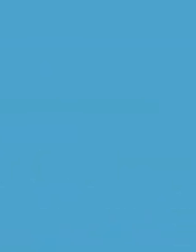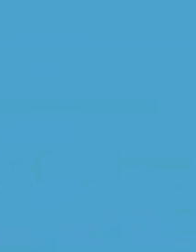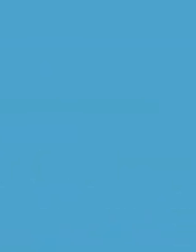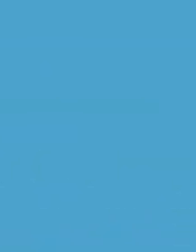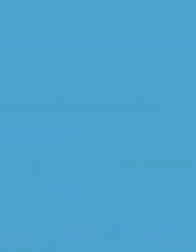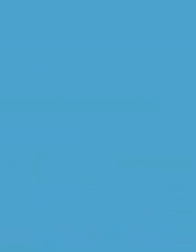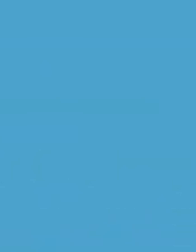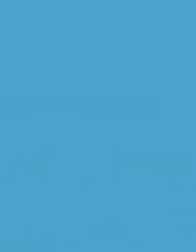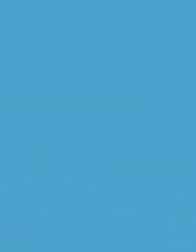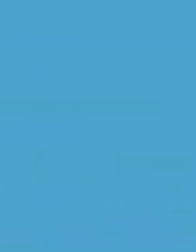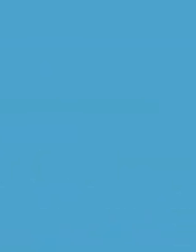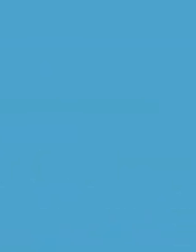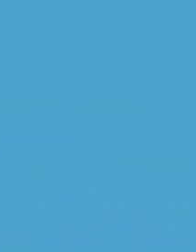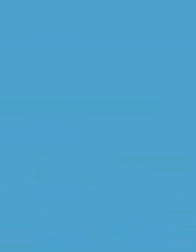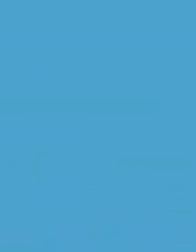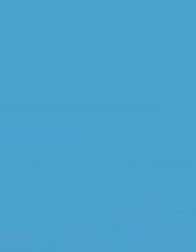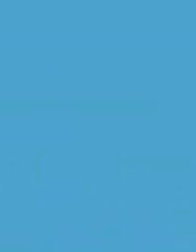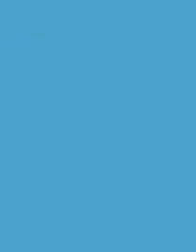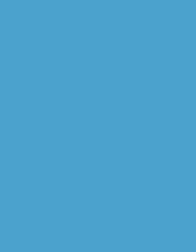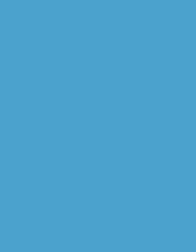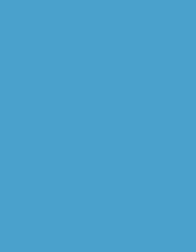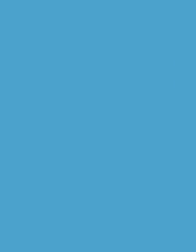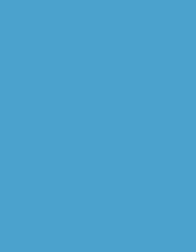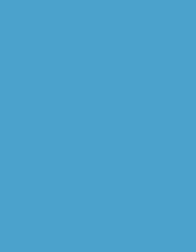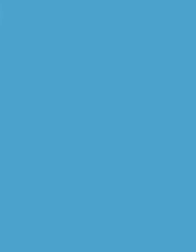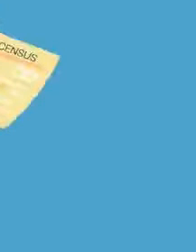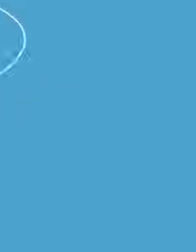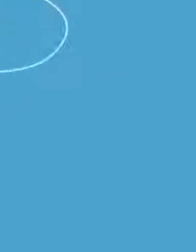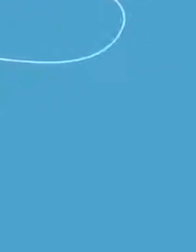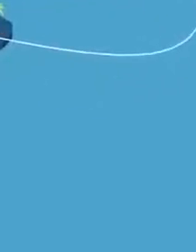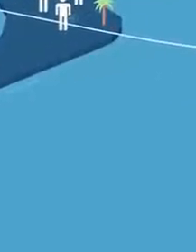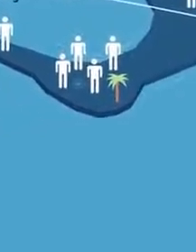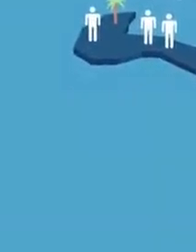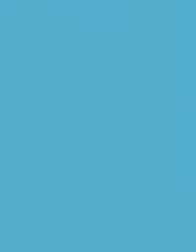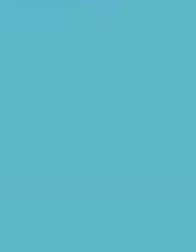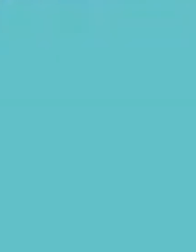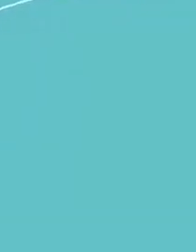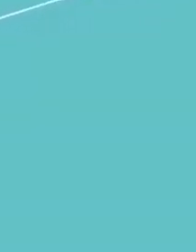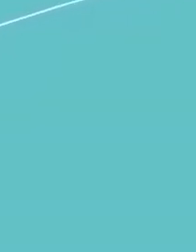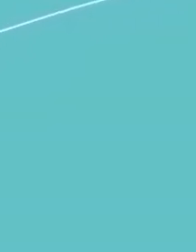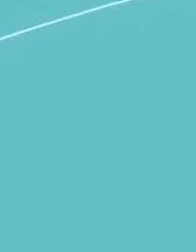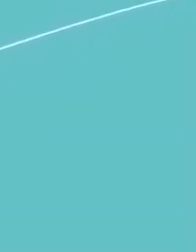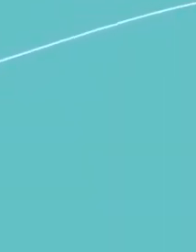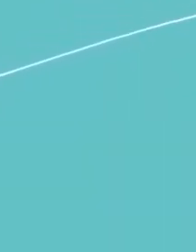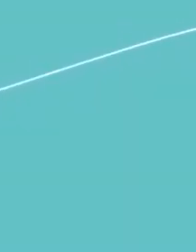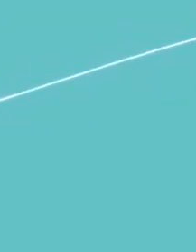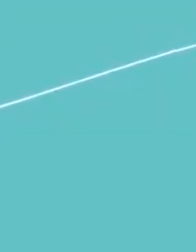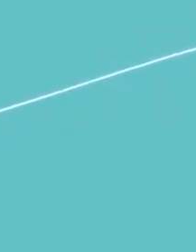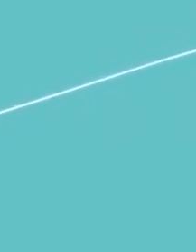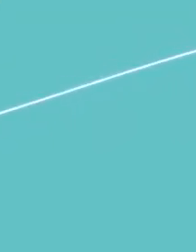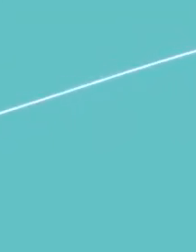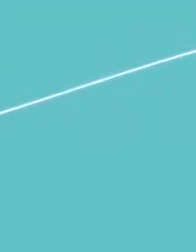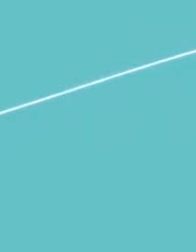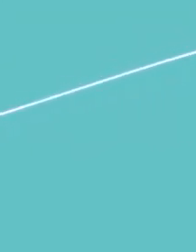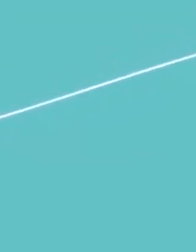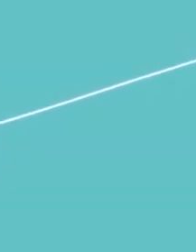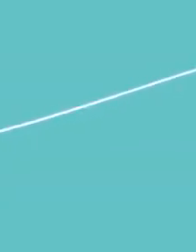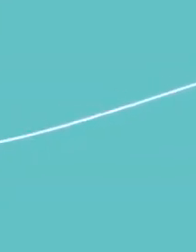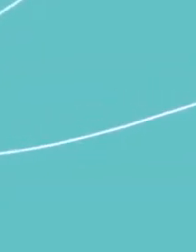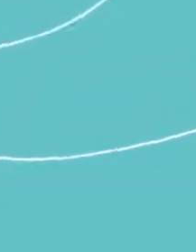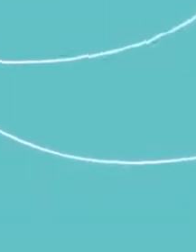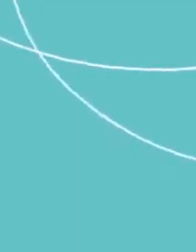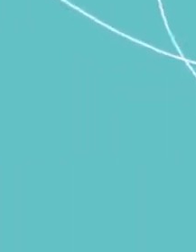put, the census is a head count of every person living in the Cayman Islands. The population count and data are protected